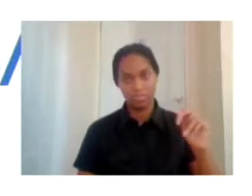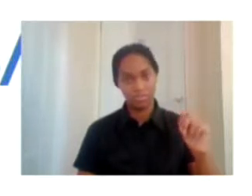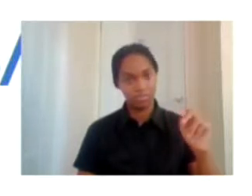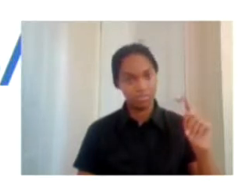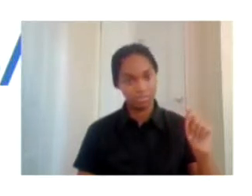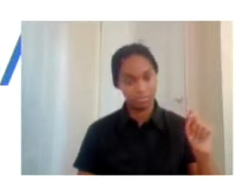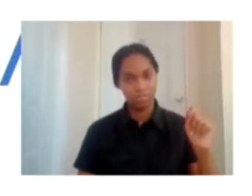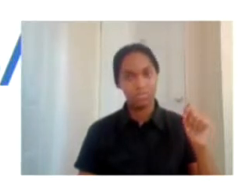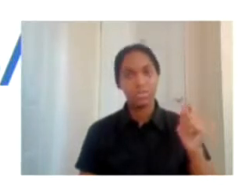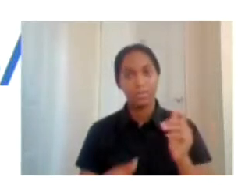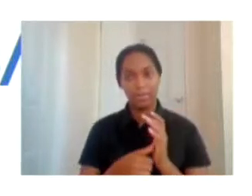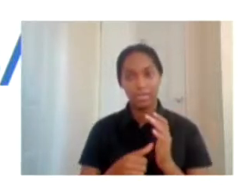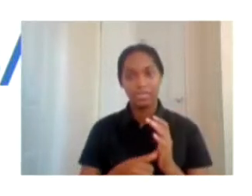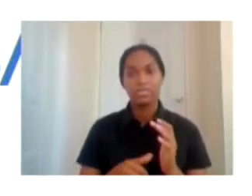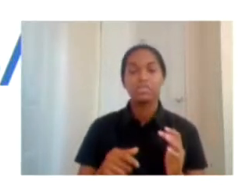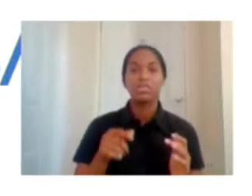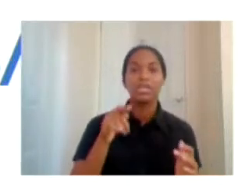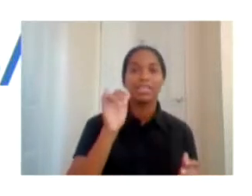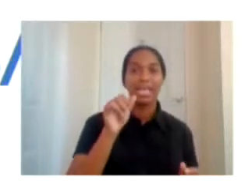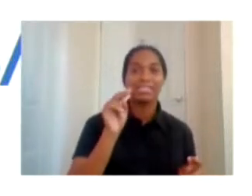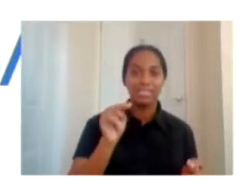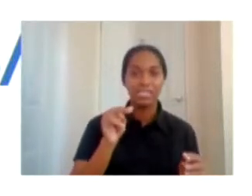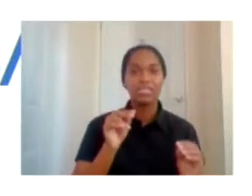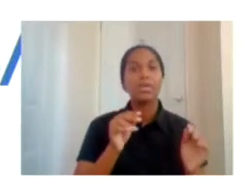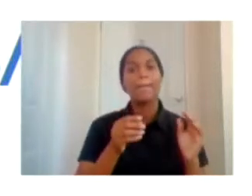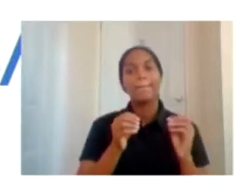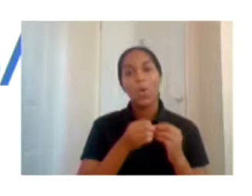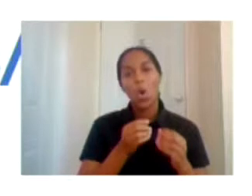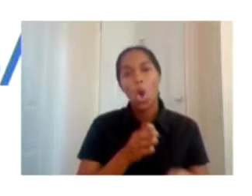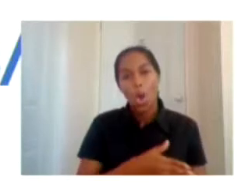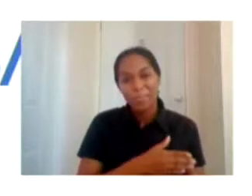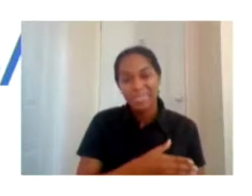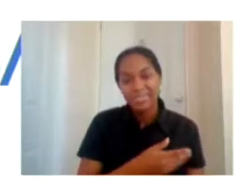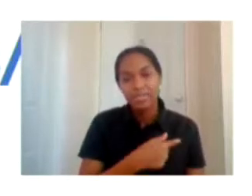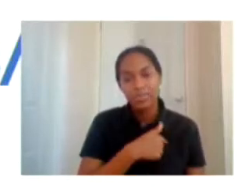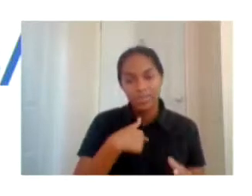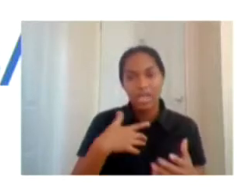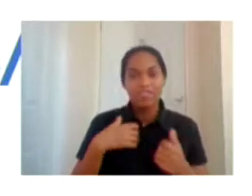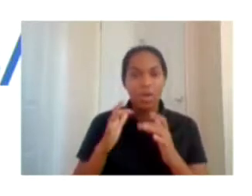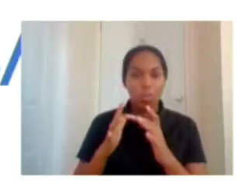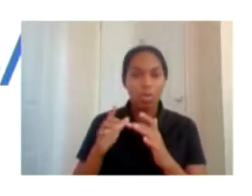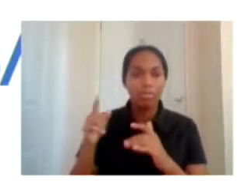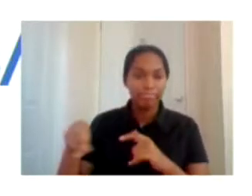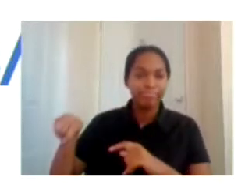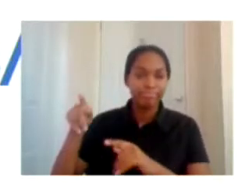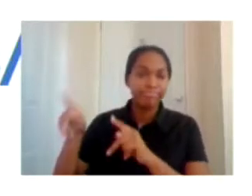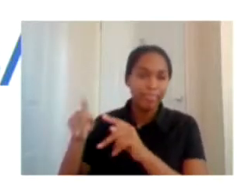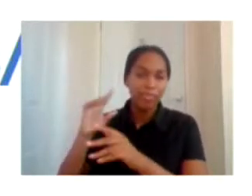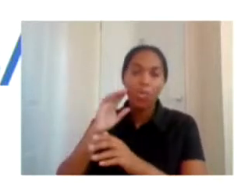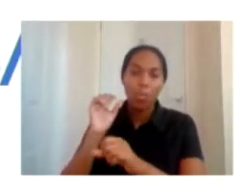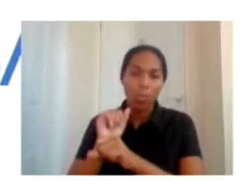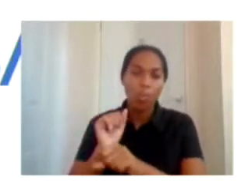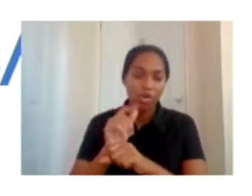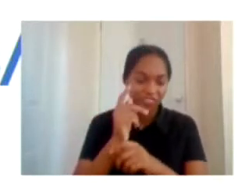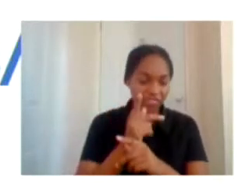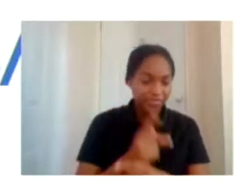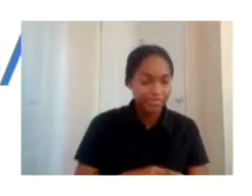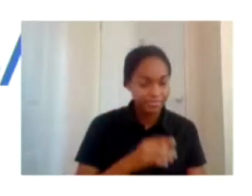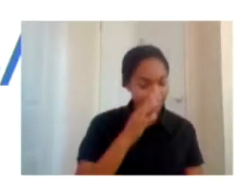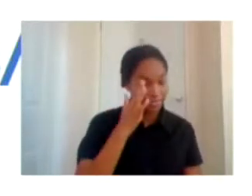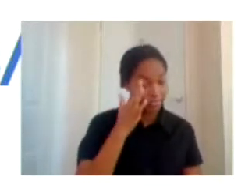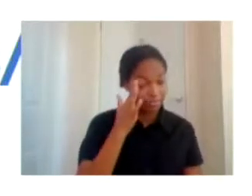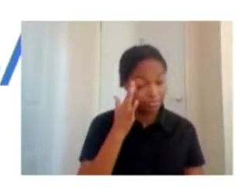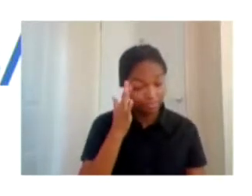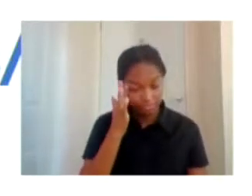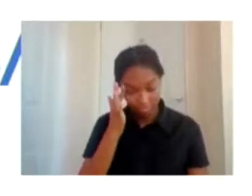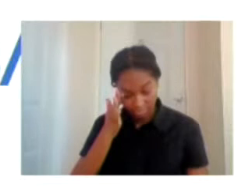already referenced this needs to be updated. We've got our web guys working on it. But we show,